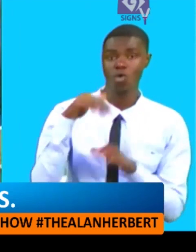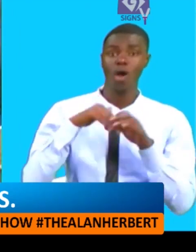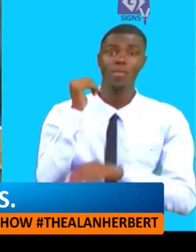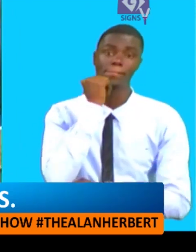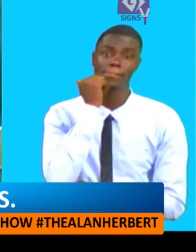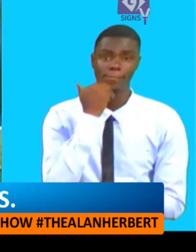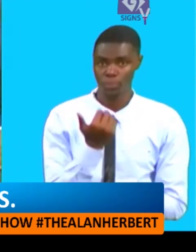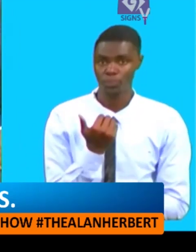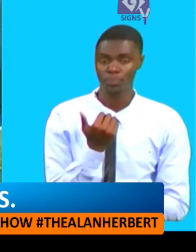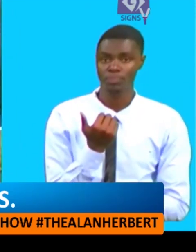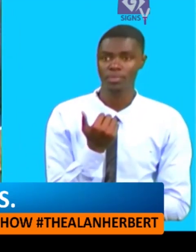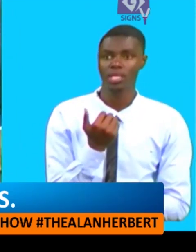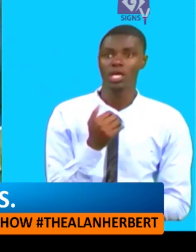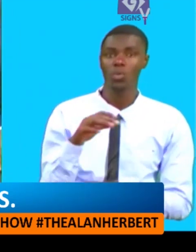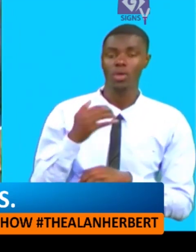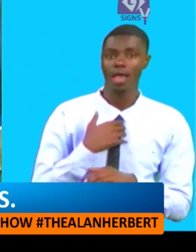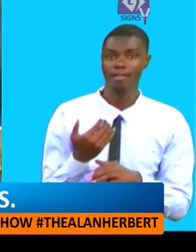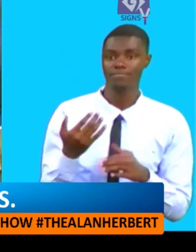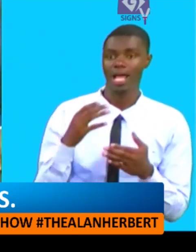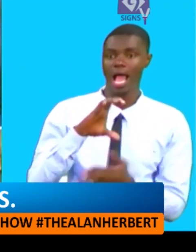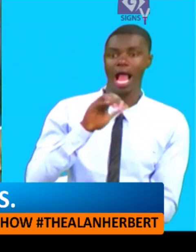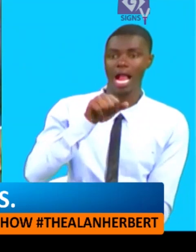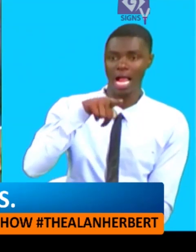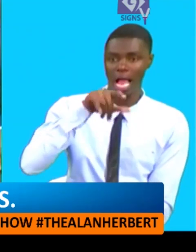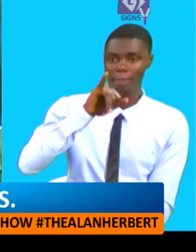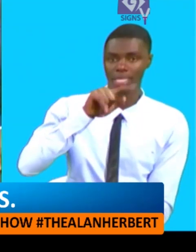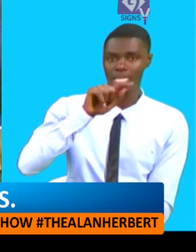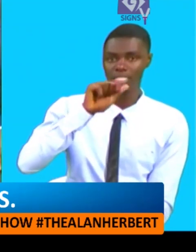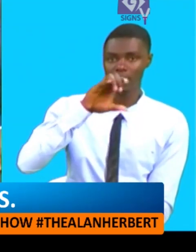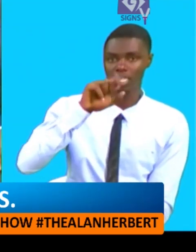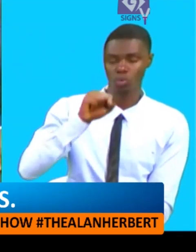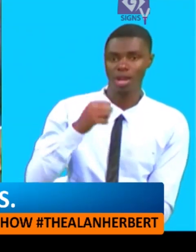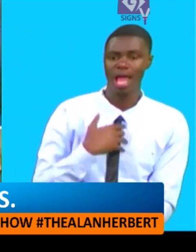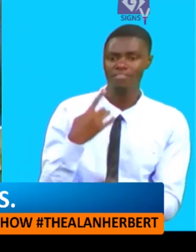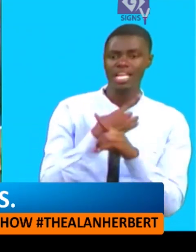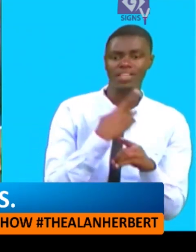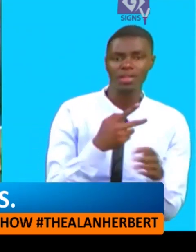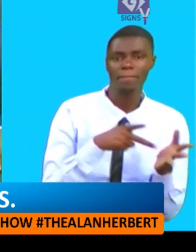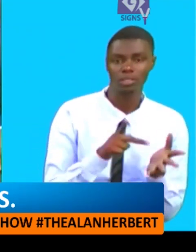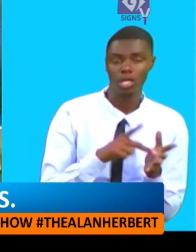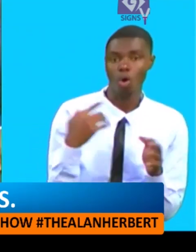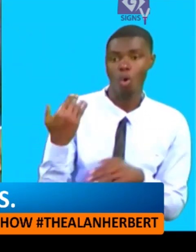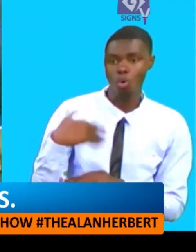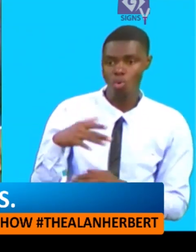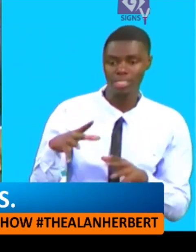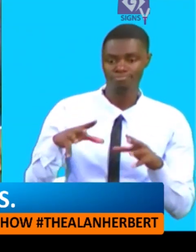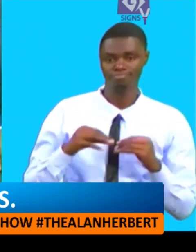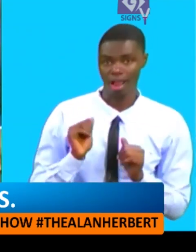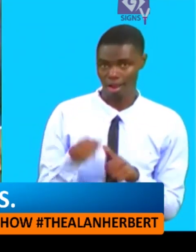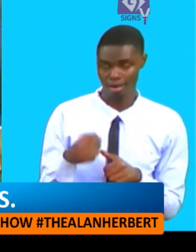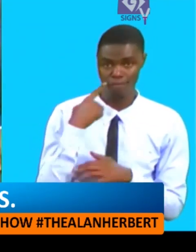outpatient, we do a model called capitation. The different payment models that we can always adapt. Yes.